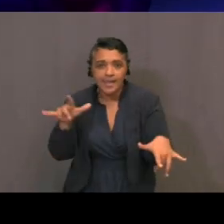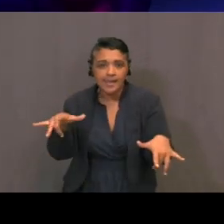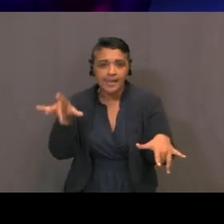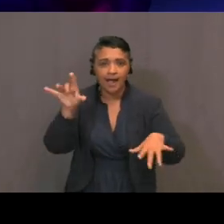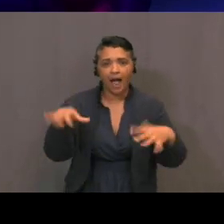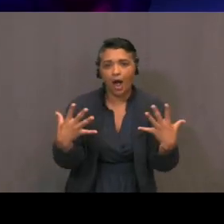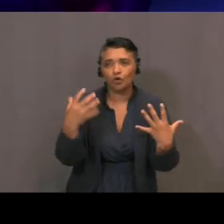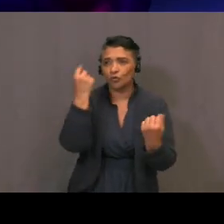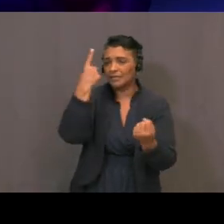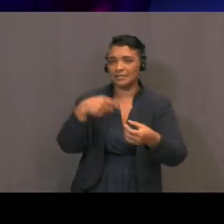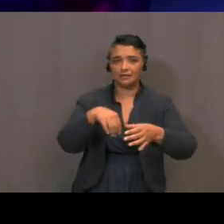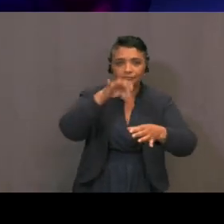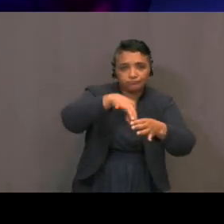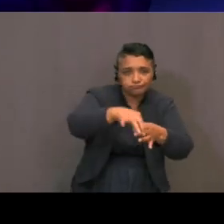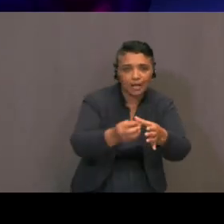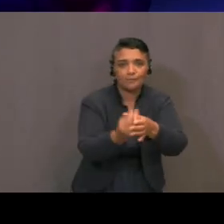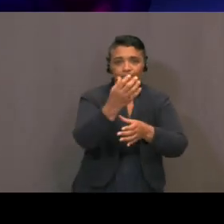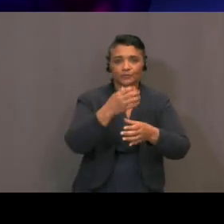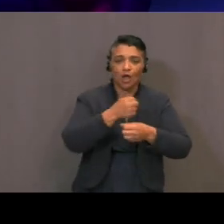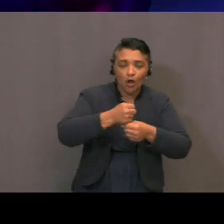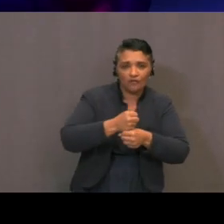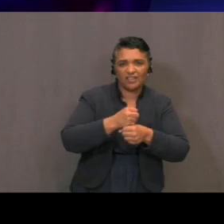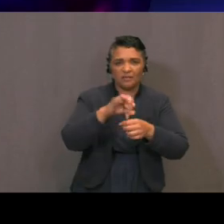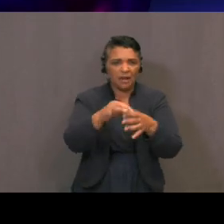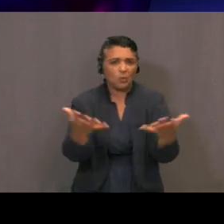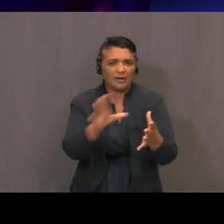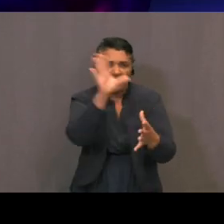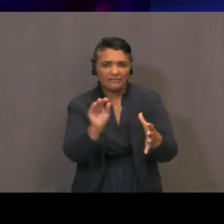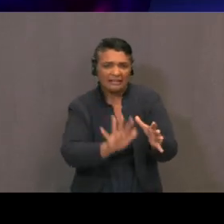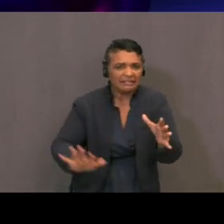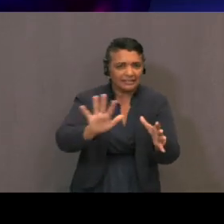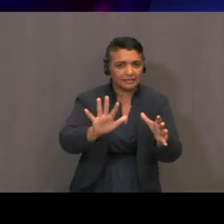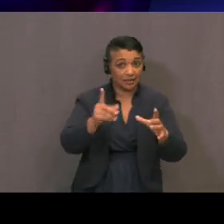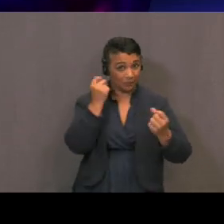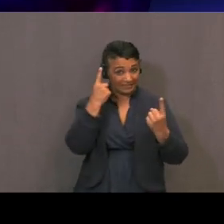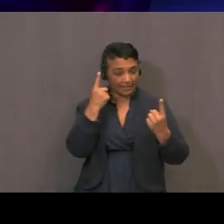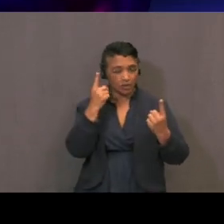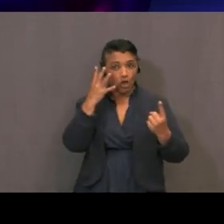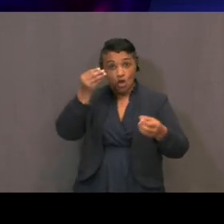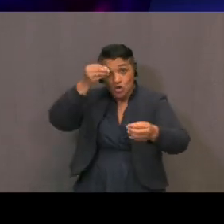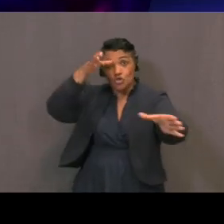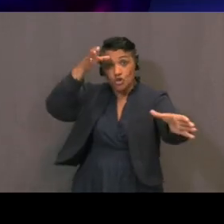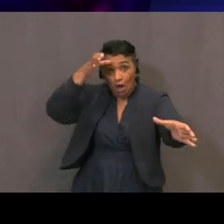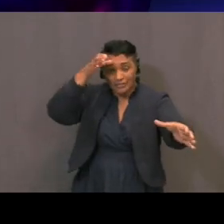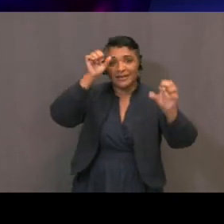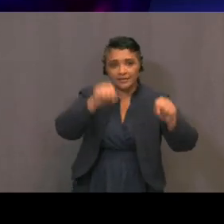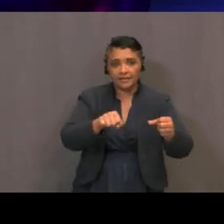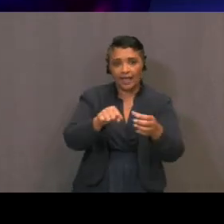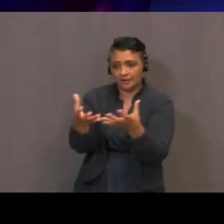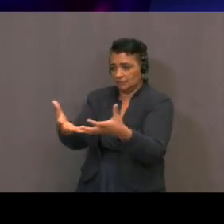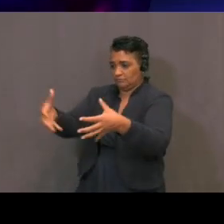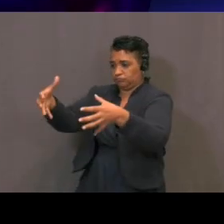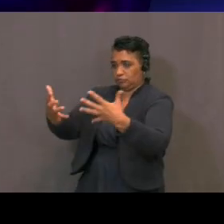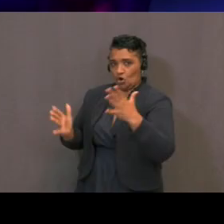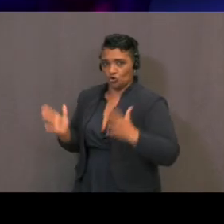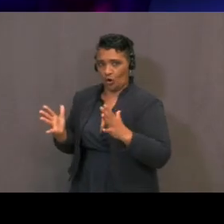what coffee planting is about and all of these things. But, all of this knowledge can be acquired by learning AIs. In